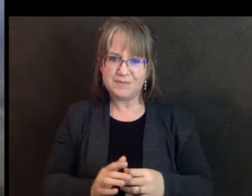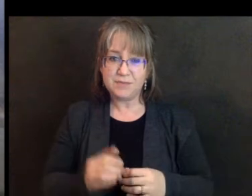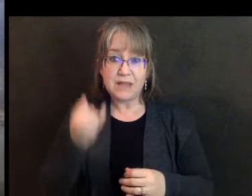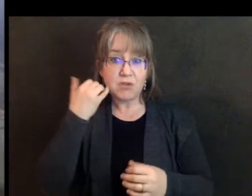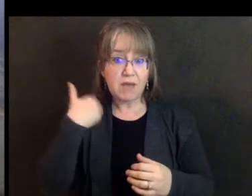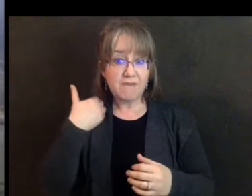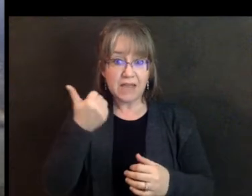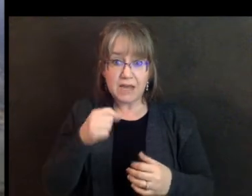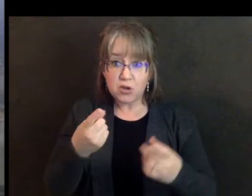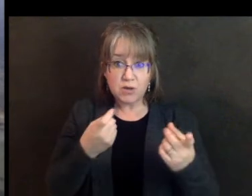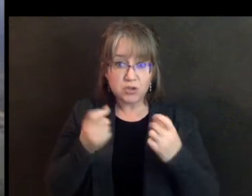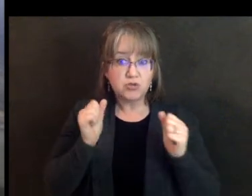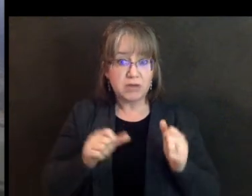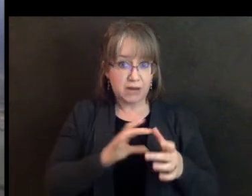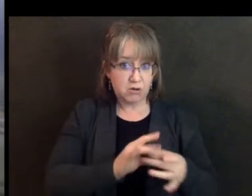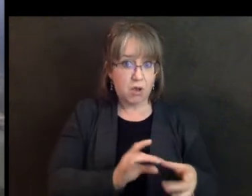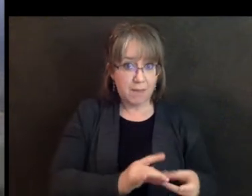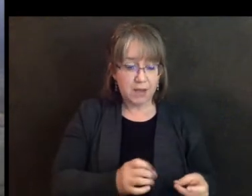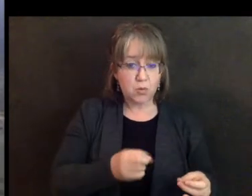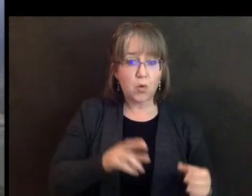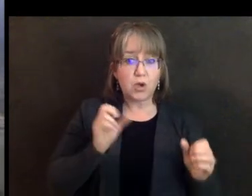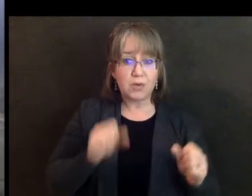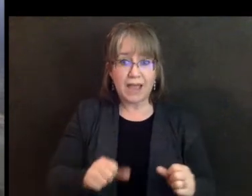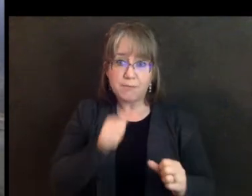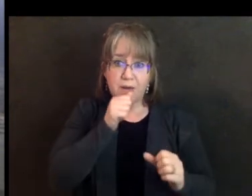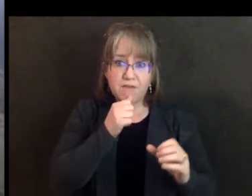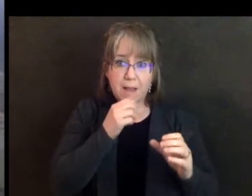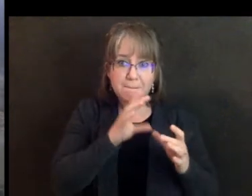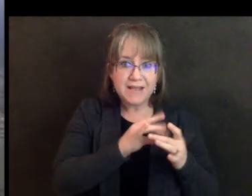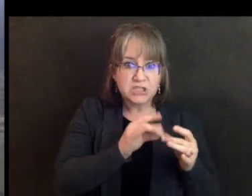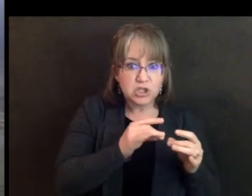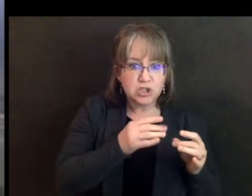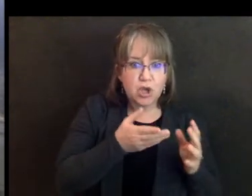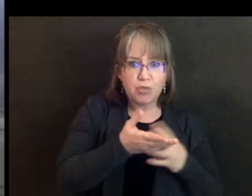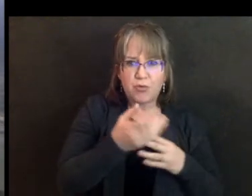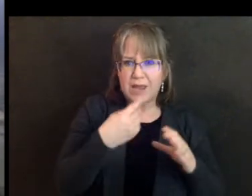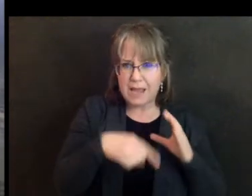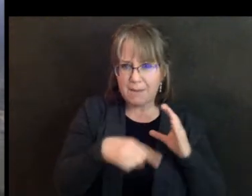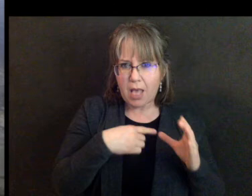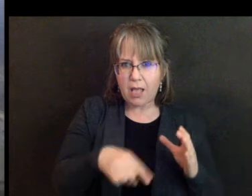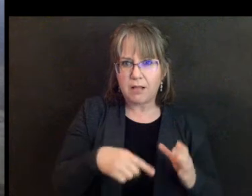the comments, or you can private message us or email us at